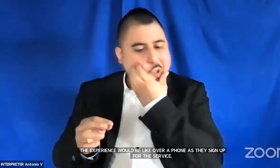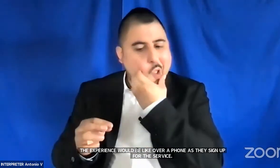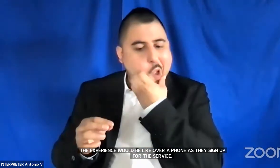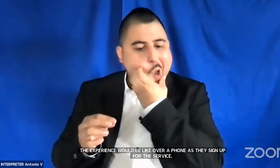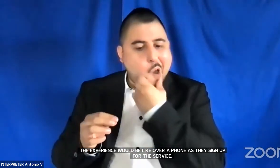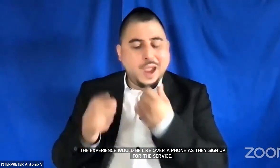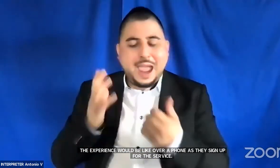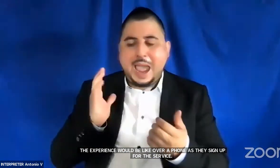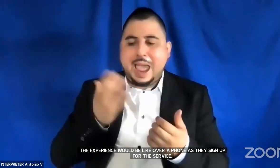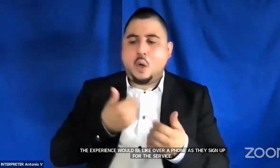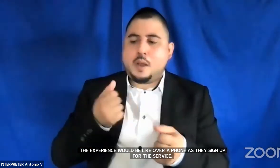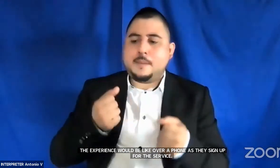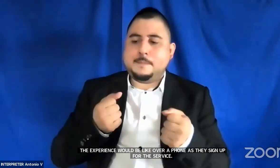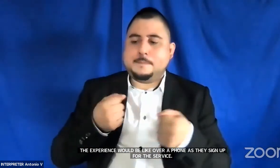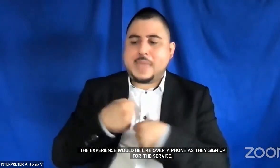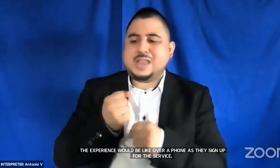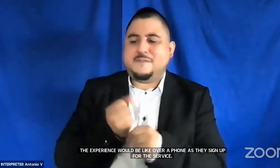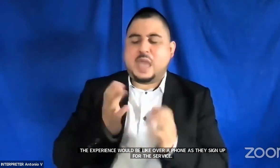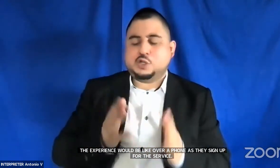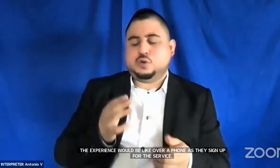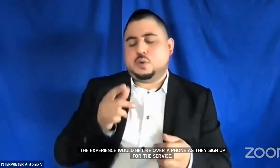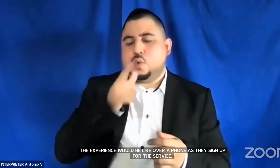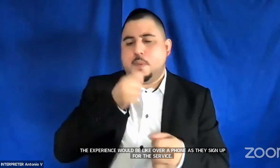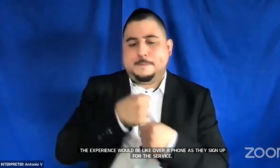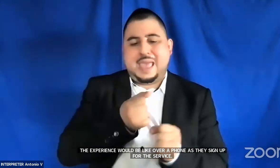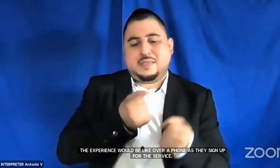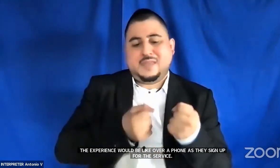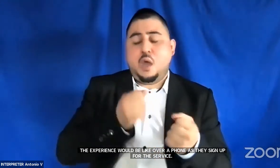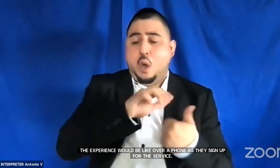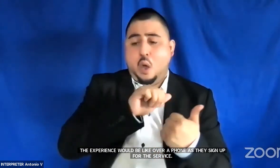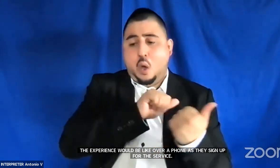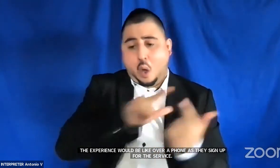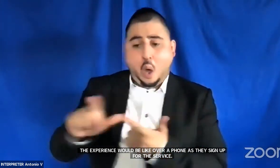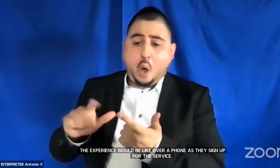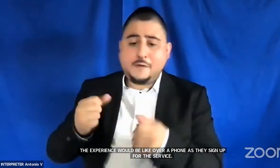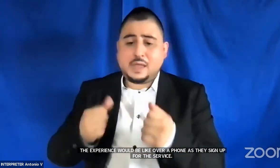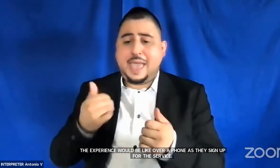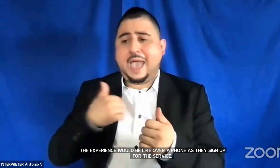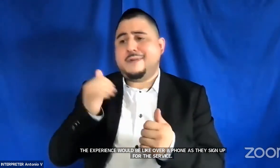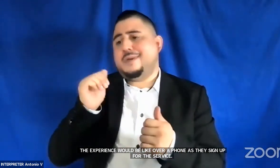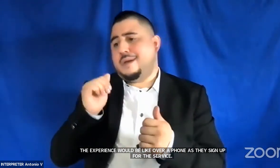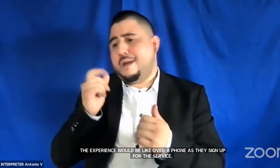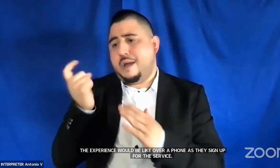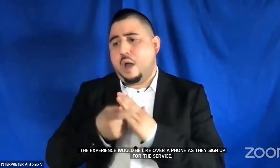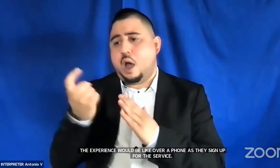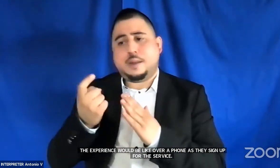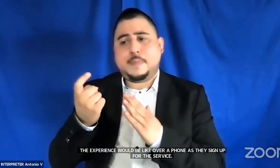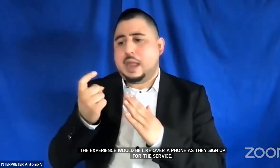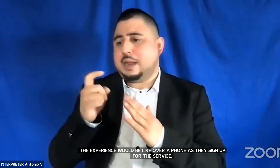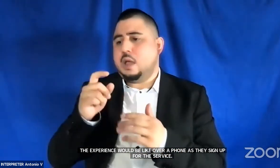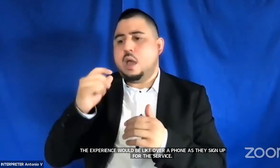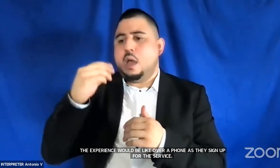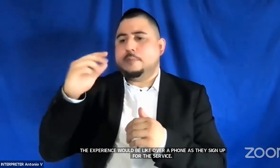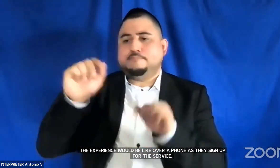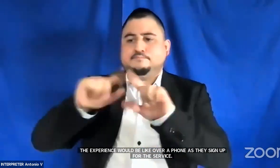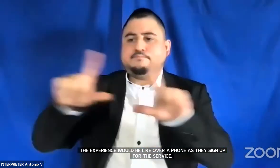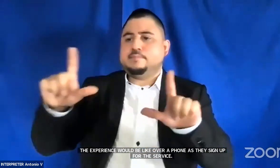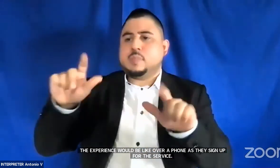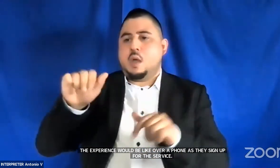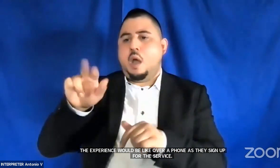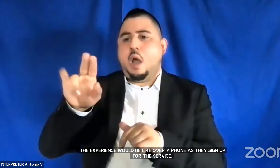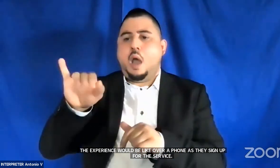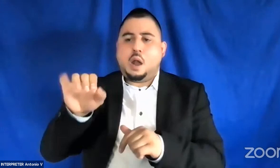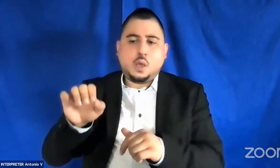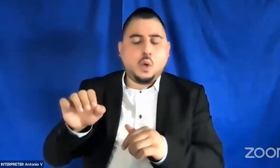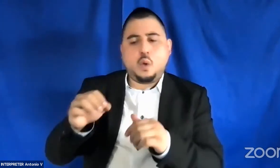vehicle manufacturers is, what if in all the vehicles there was an automated audio description that you could either